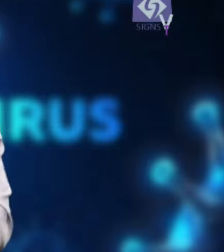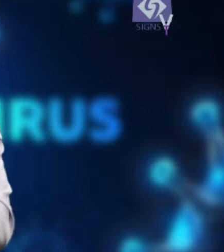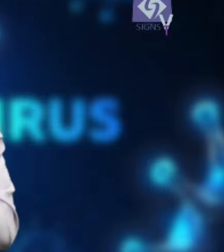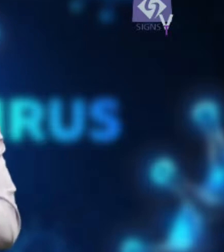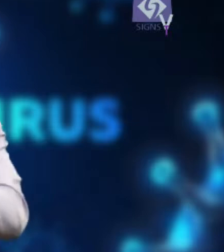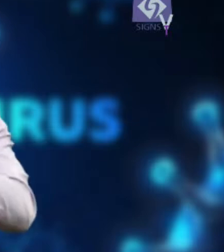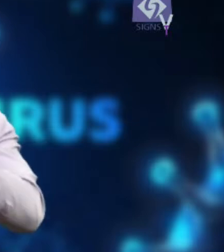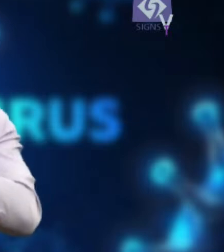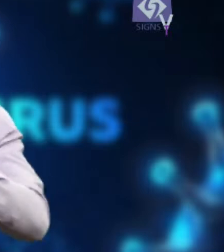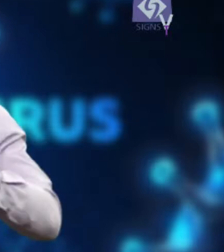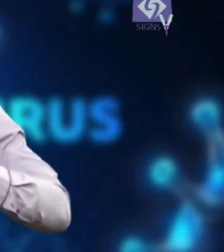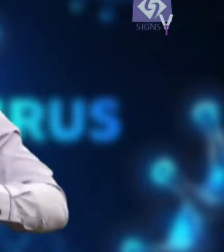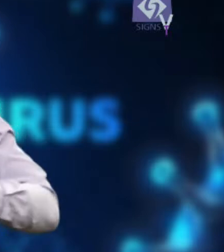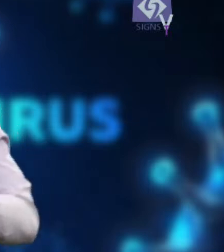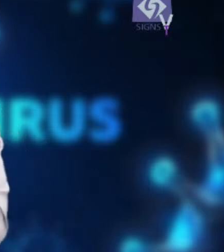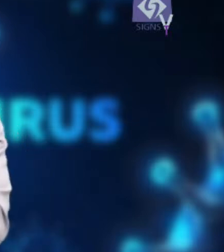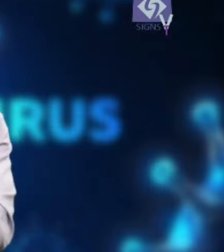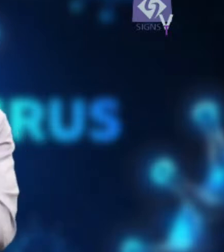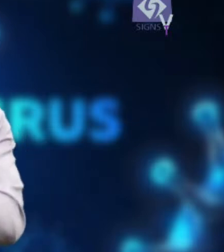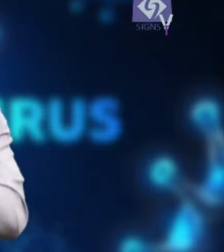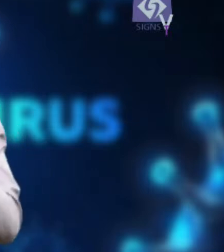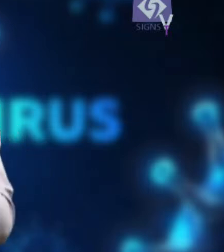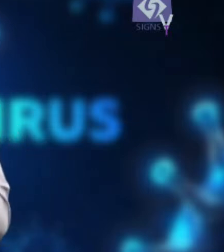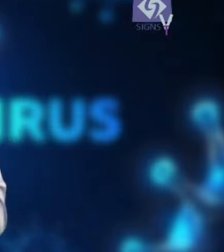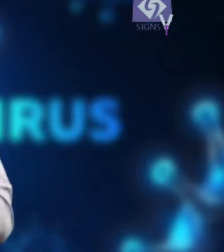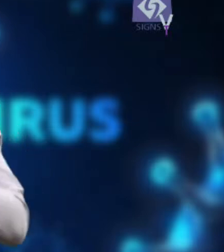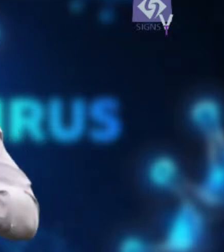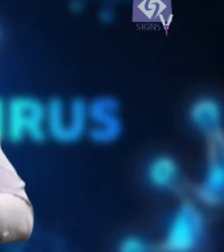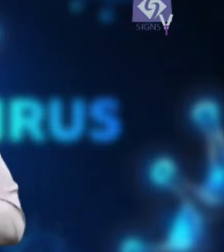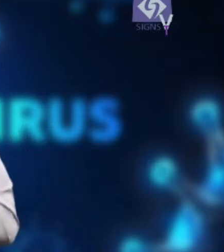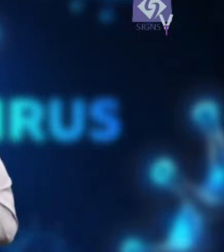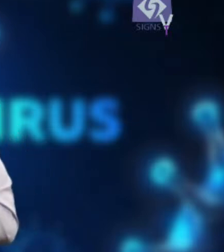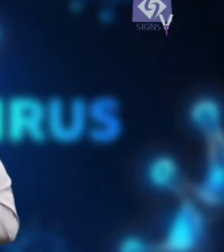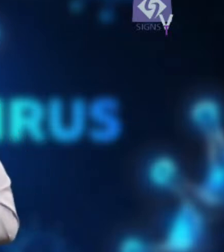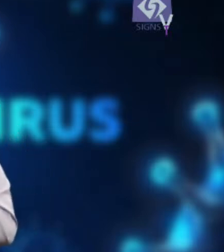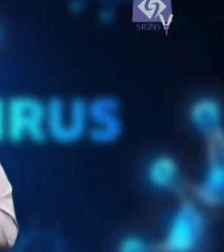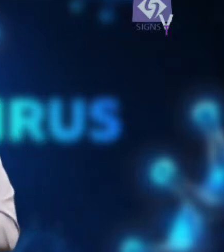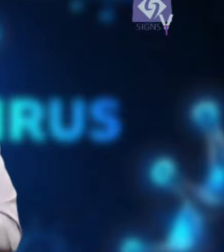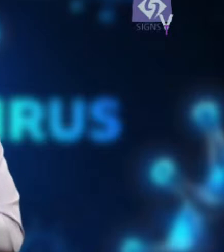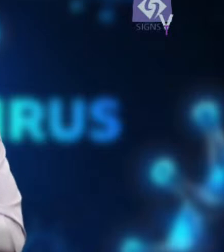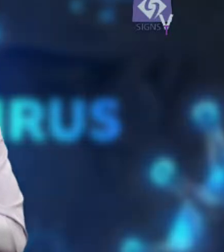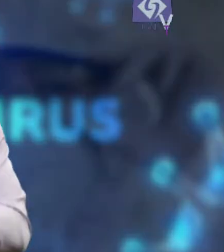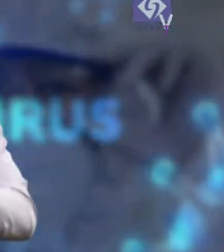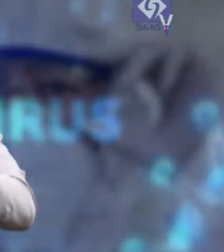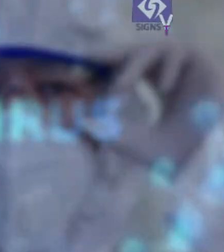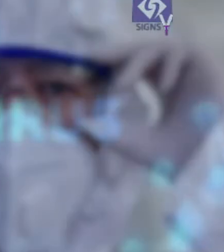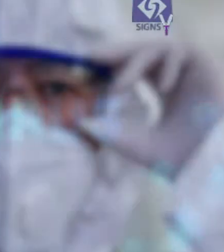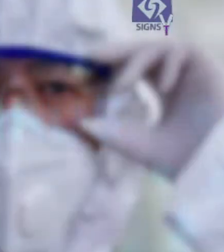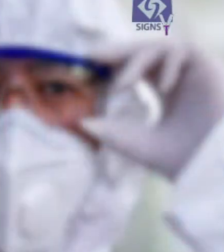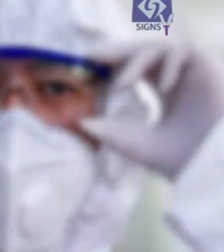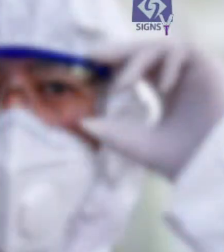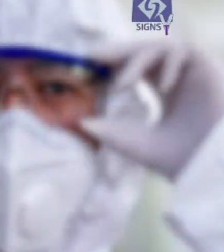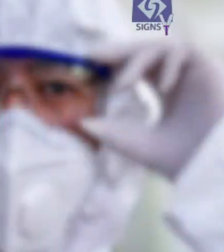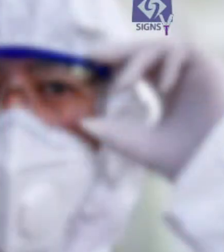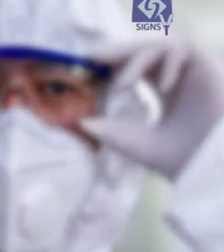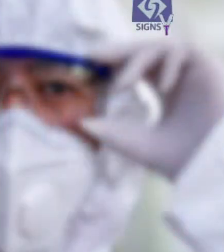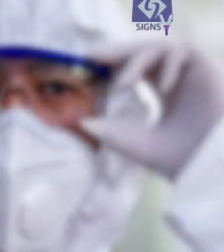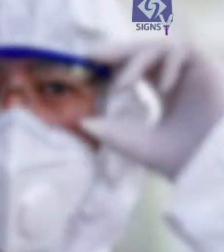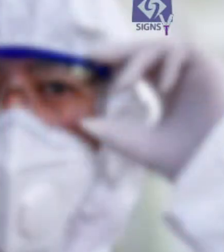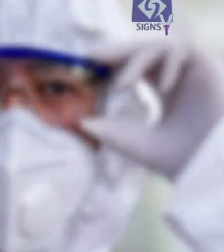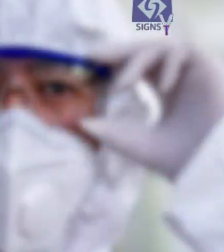pandemic and many people were affected, among them persons with hearing impairment, as the usage of face masks